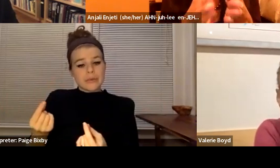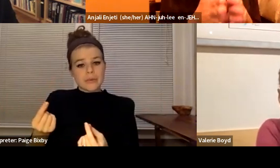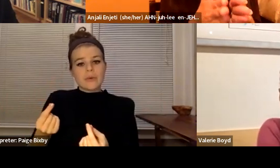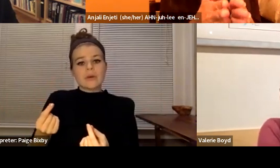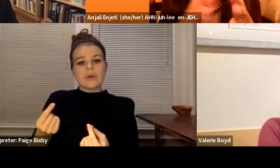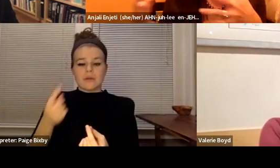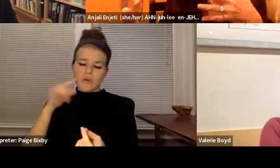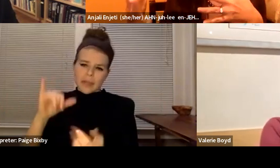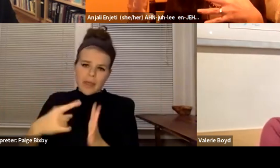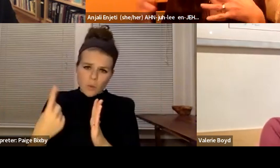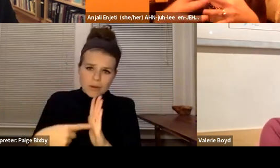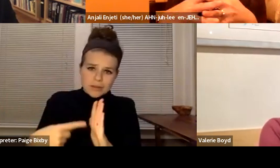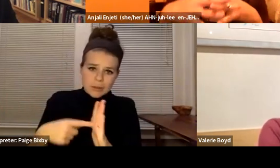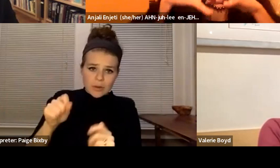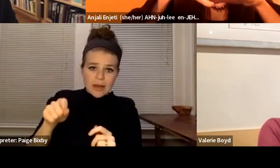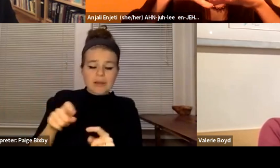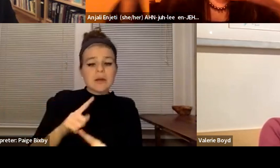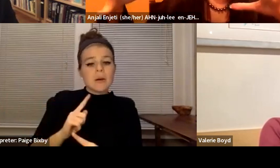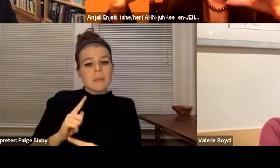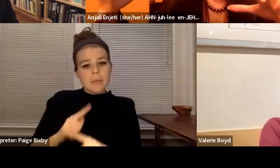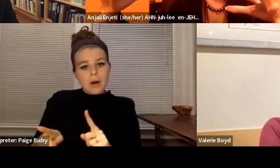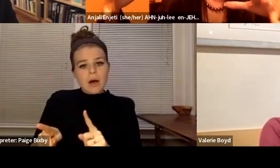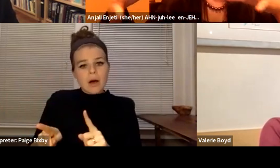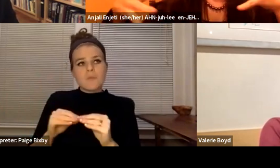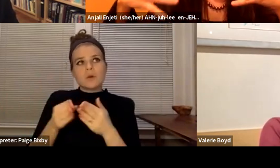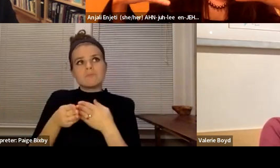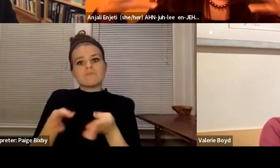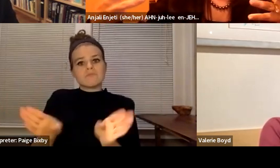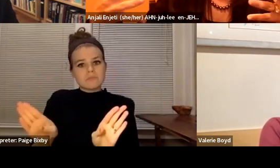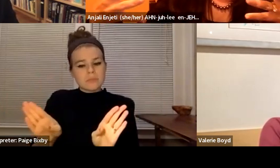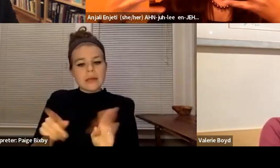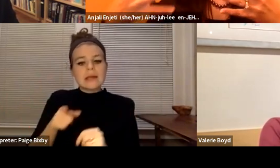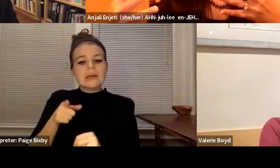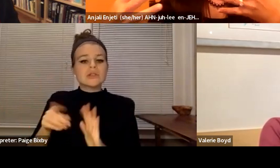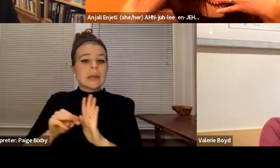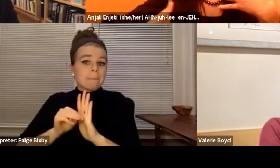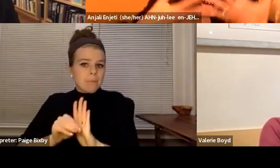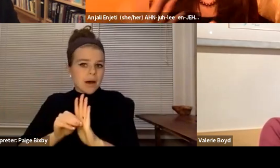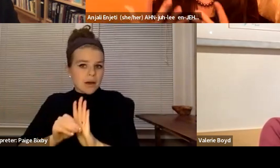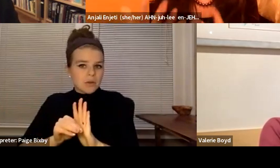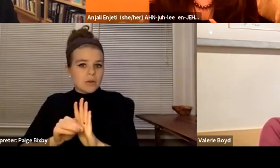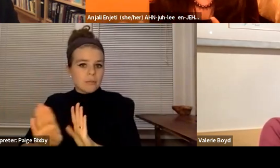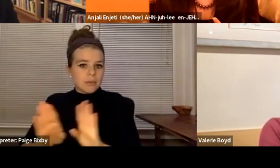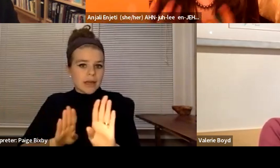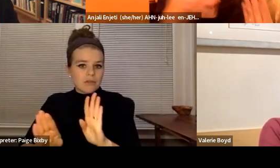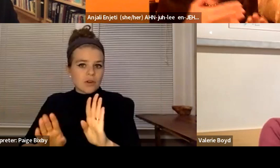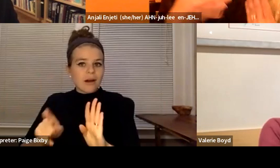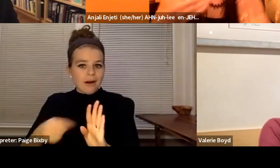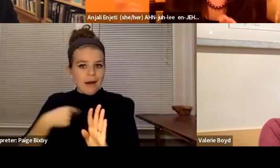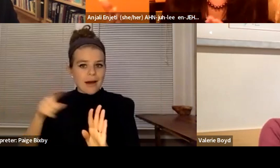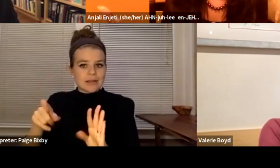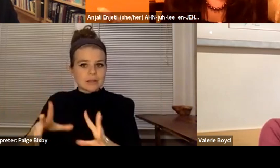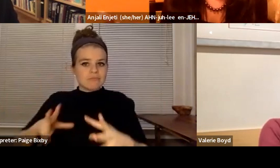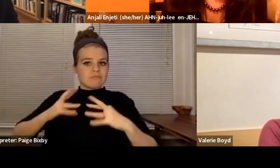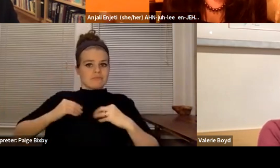one instance with me, what she did in a broader sense was she modeled the behavior that I should have once